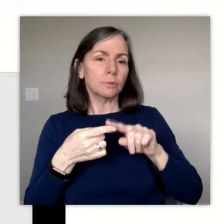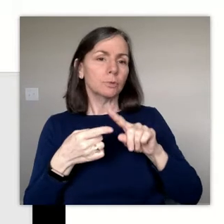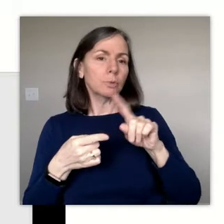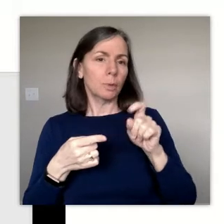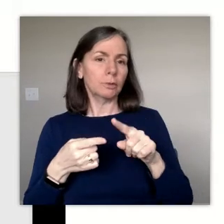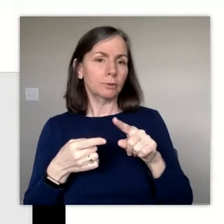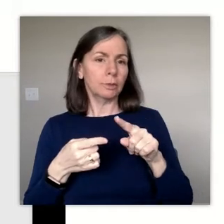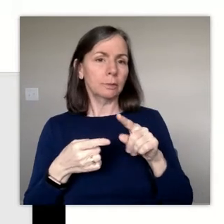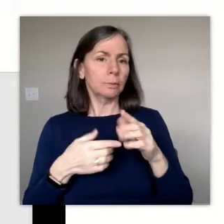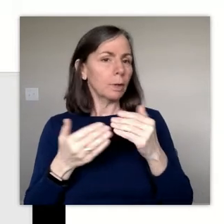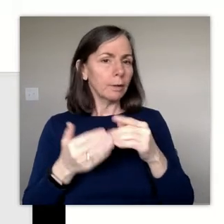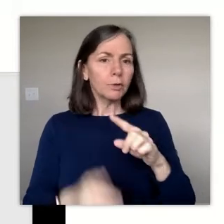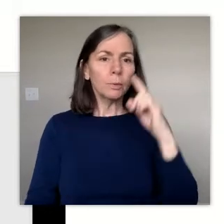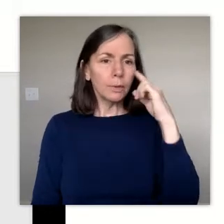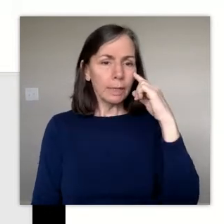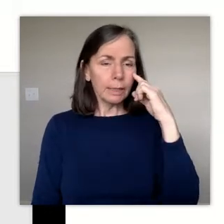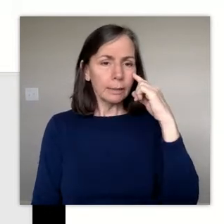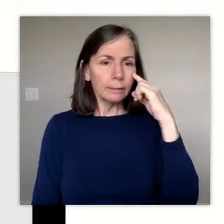what you think.